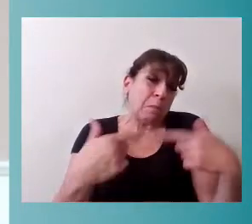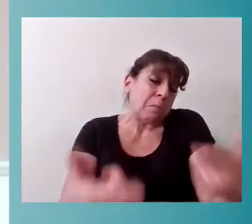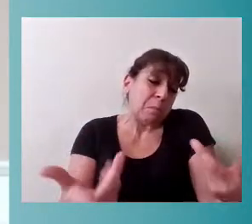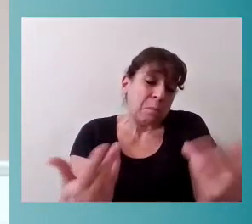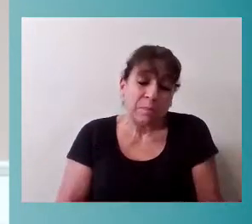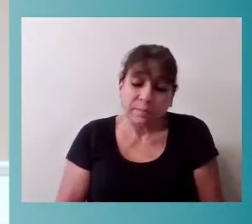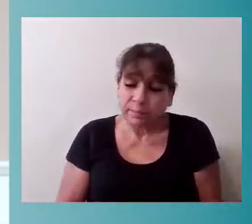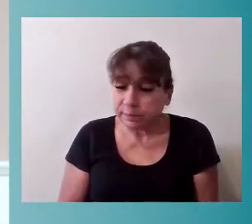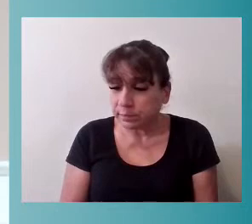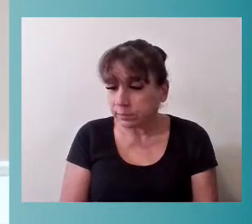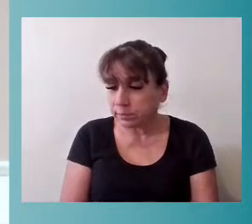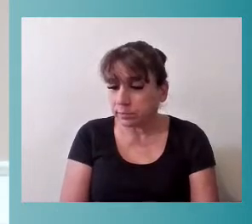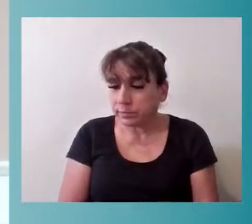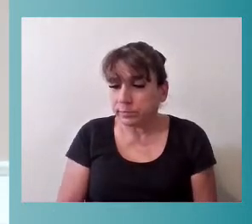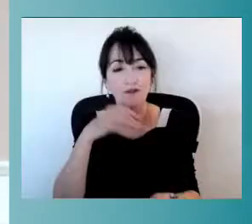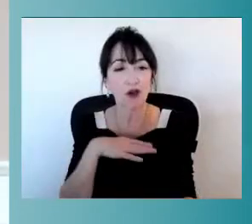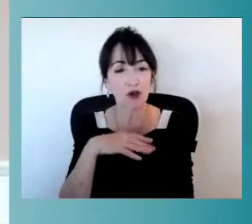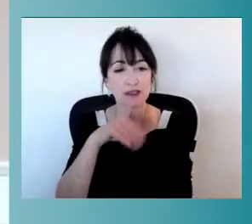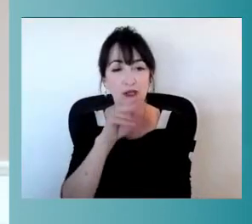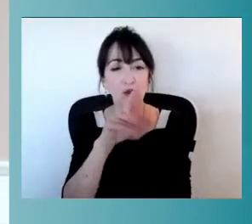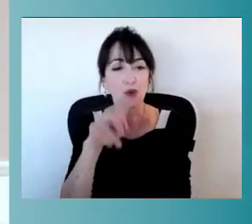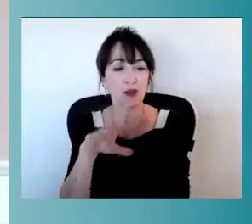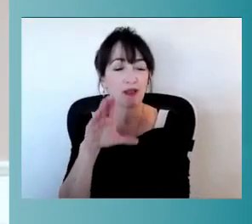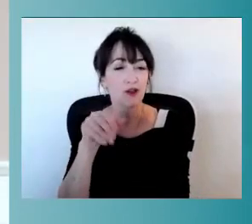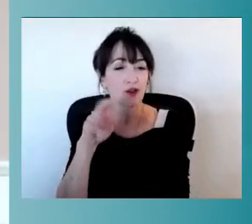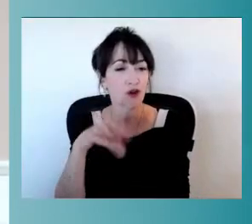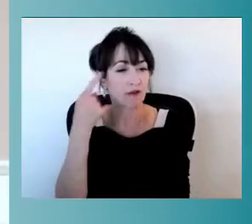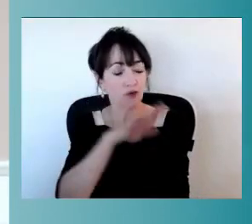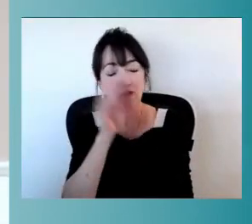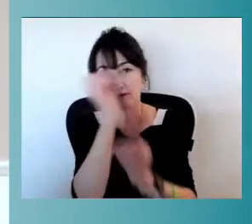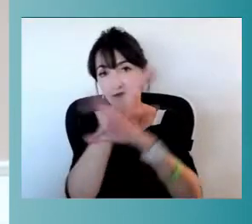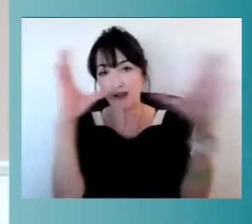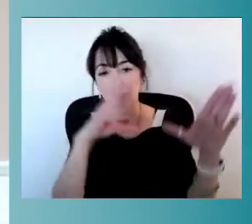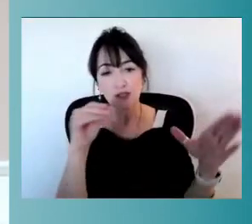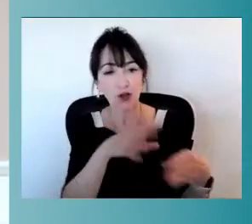Thank you, First Lady Quillen Carney, for your vision and leadership.